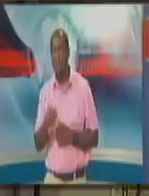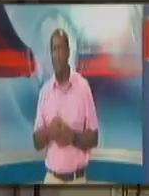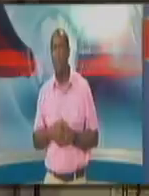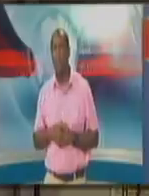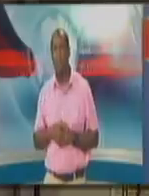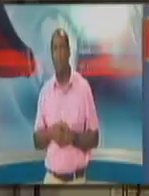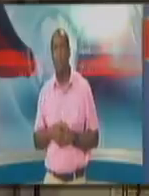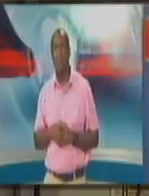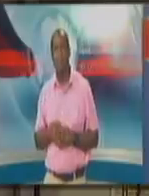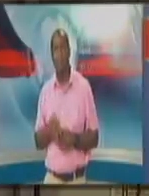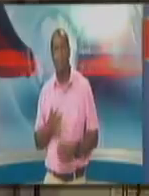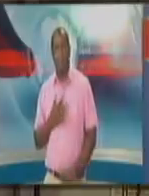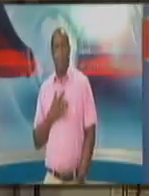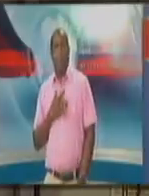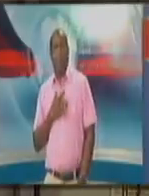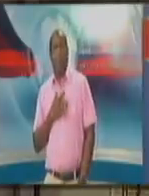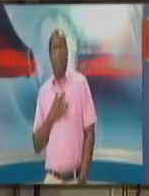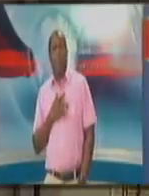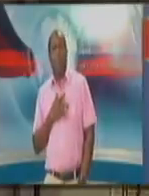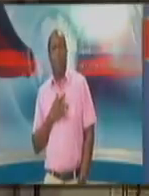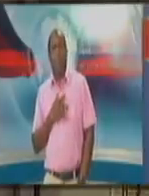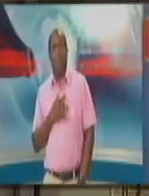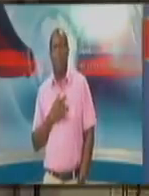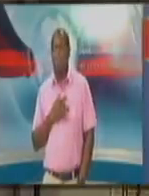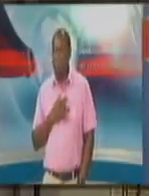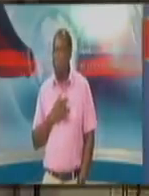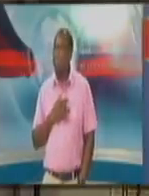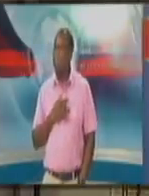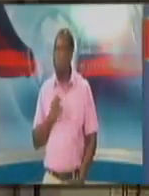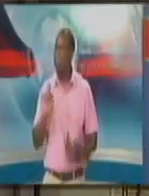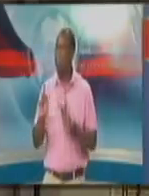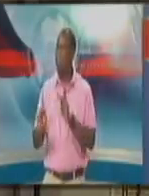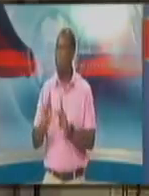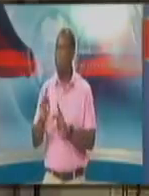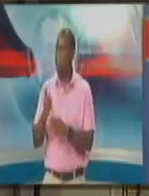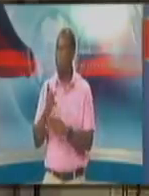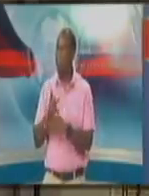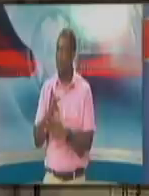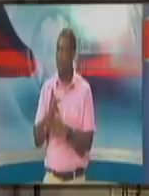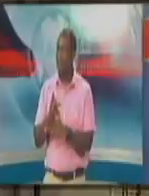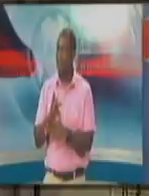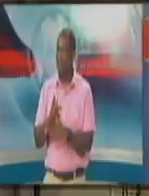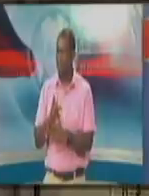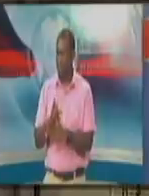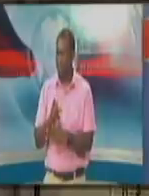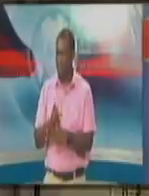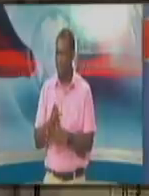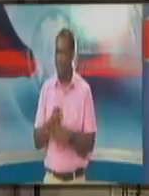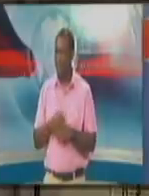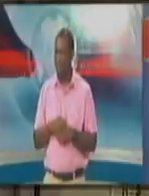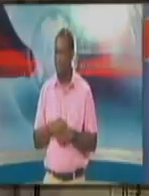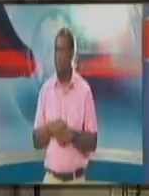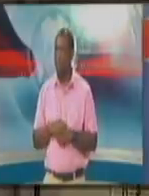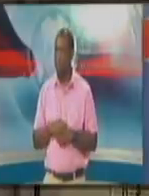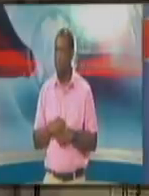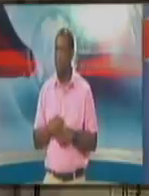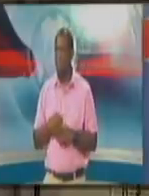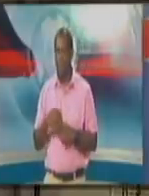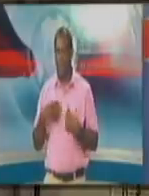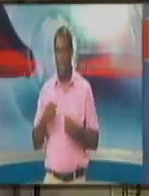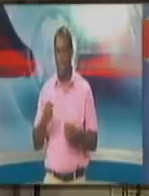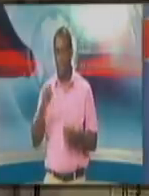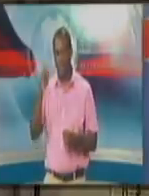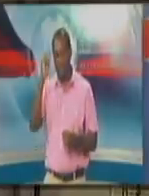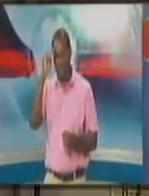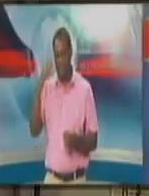I am heartened to know that there is some concern about the health of the Minister of Health and everyone.